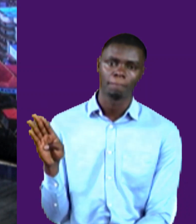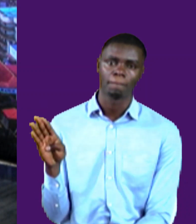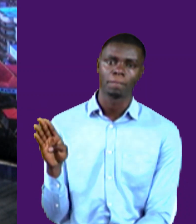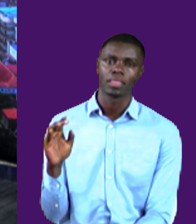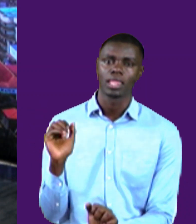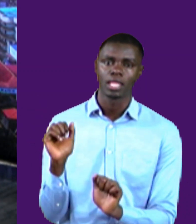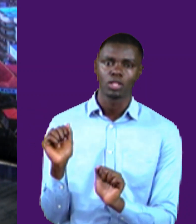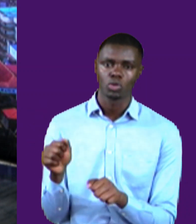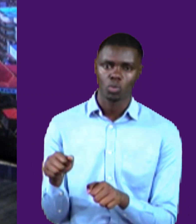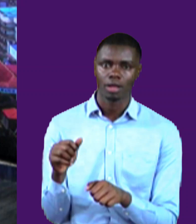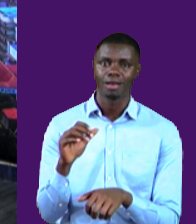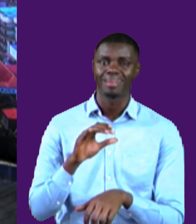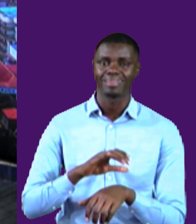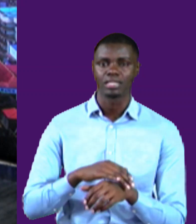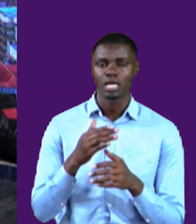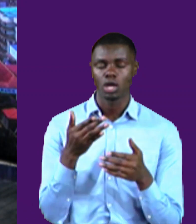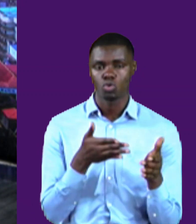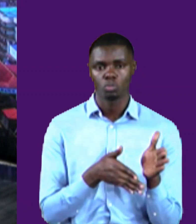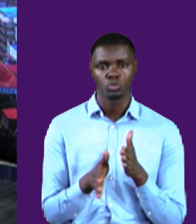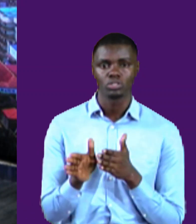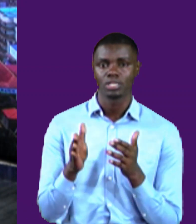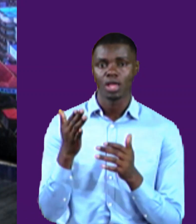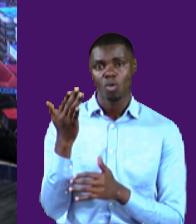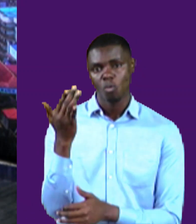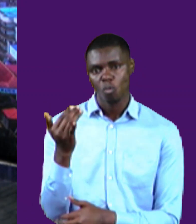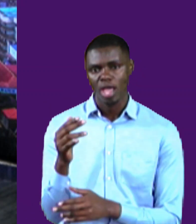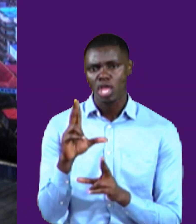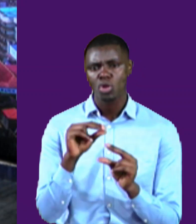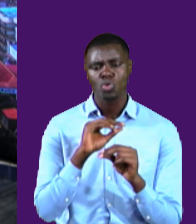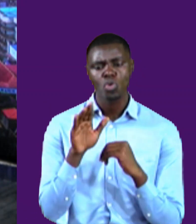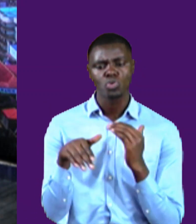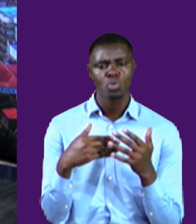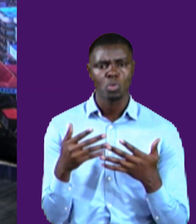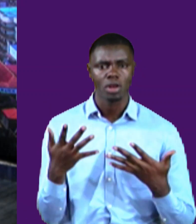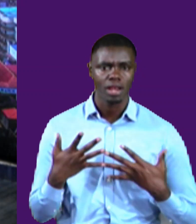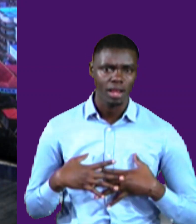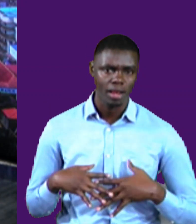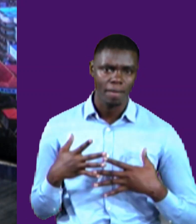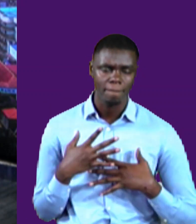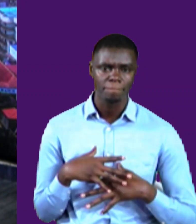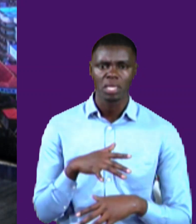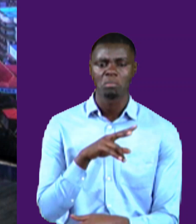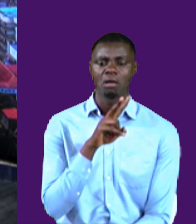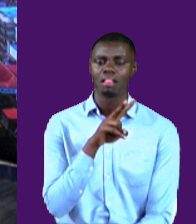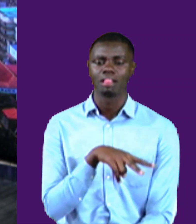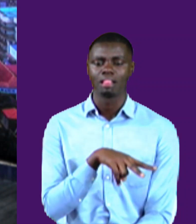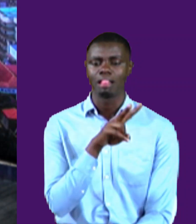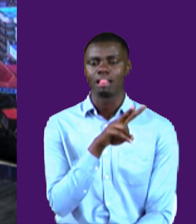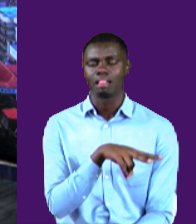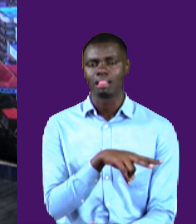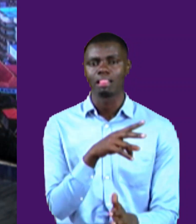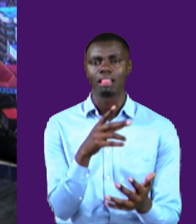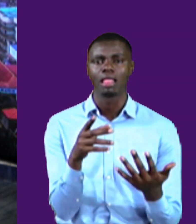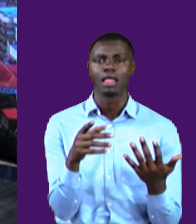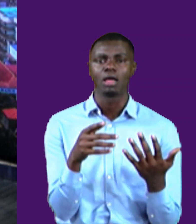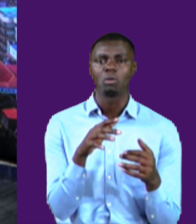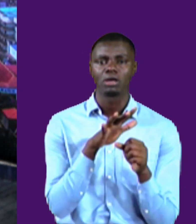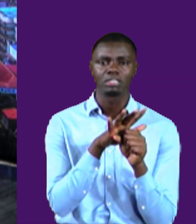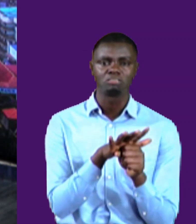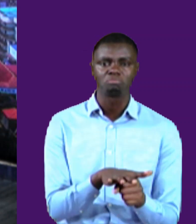course you can get a chance, because not every person stigmatize or